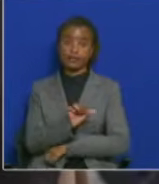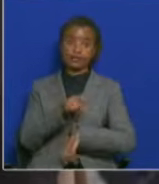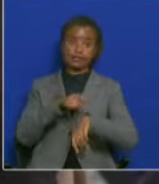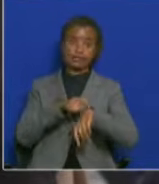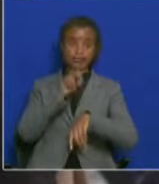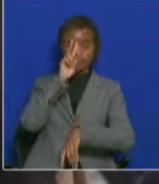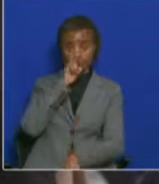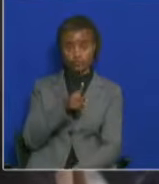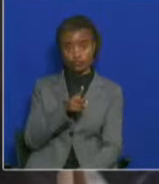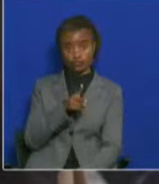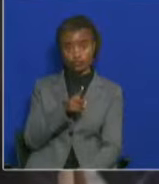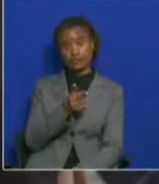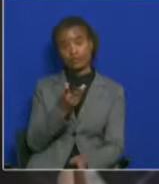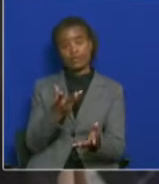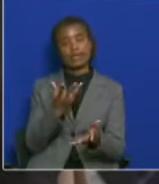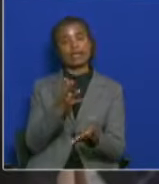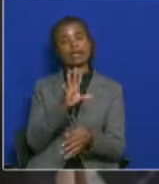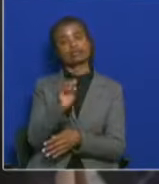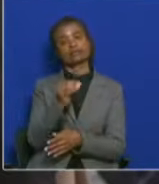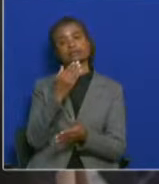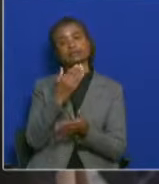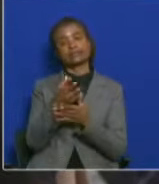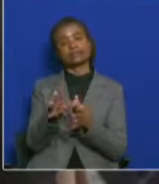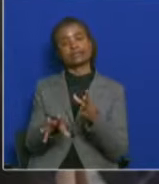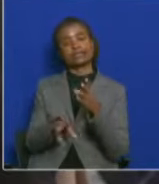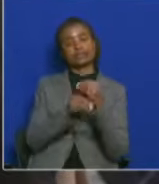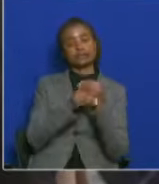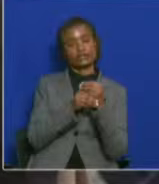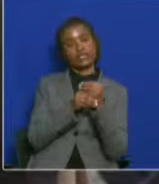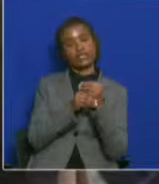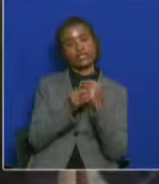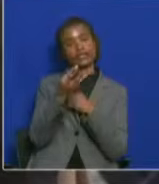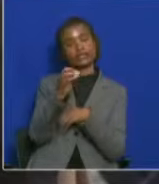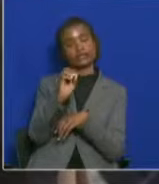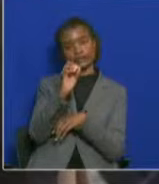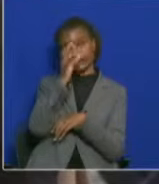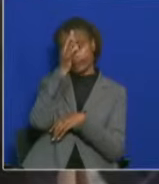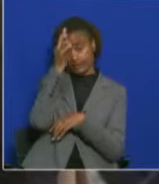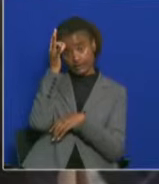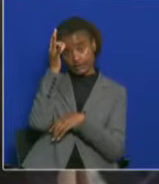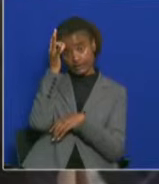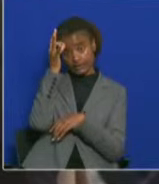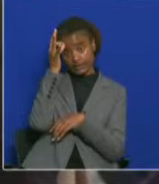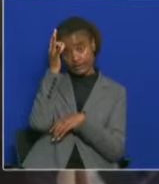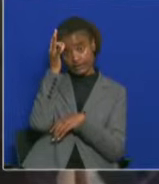an additional half an hour to work into the lunch hour intended for today.